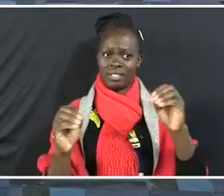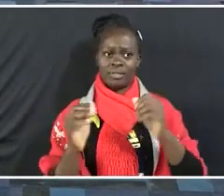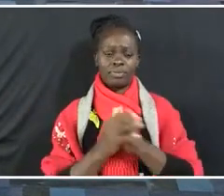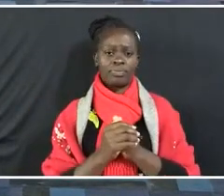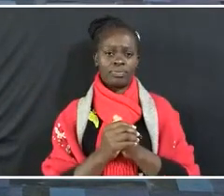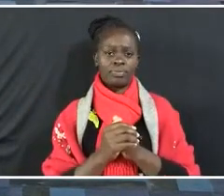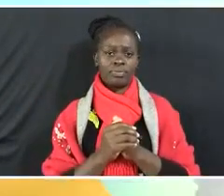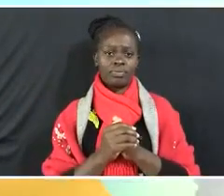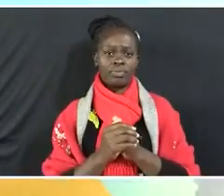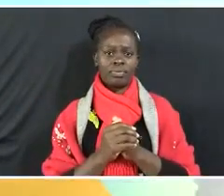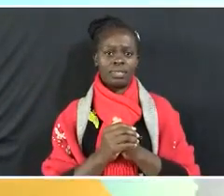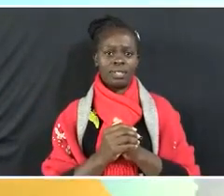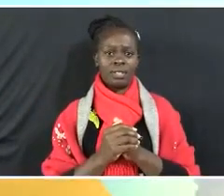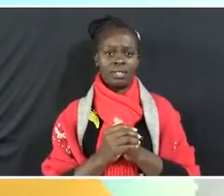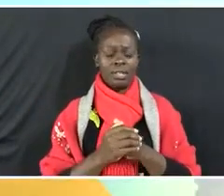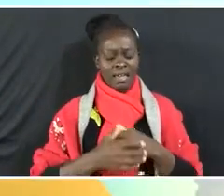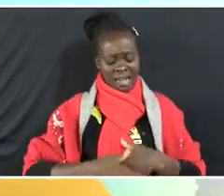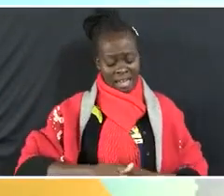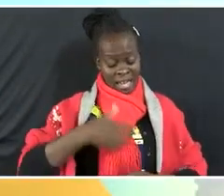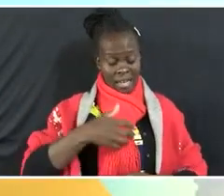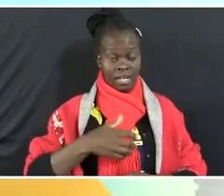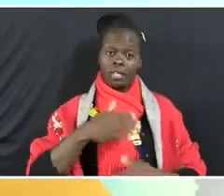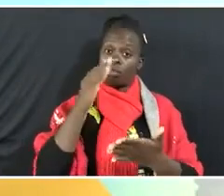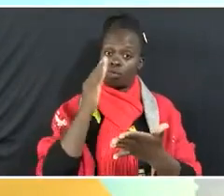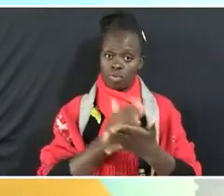is not a big thing. Anyone can get angry.